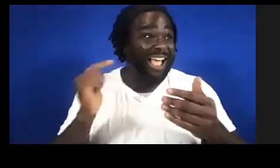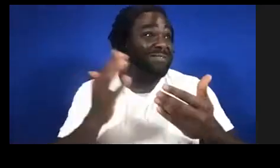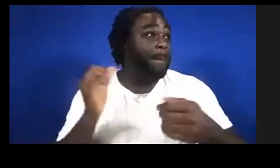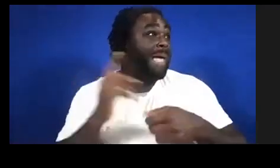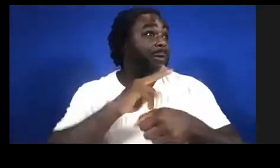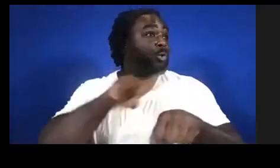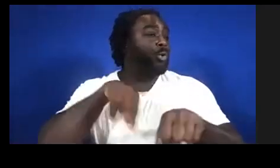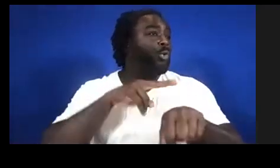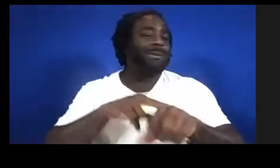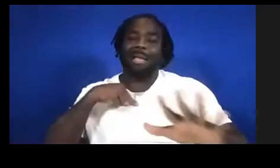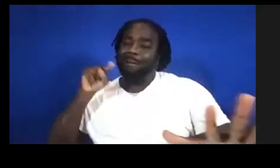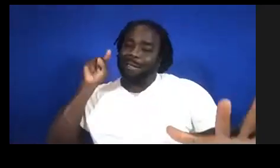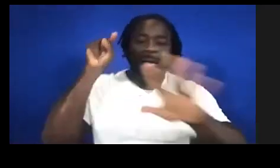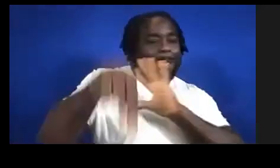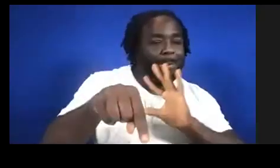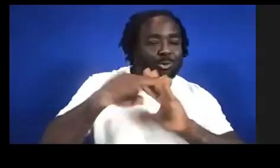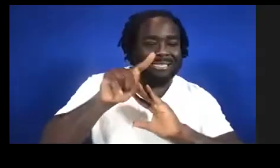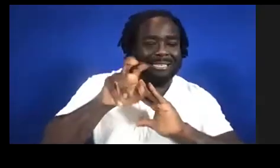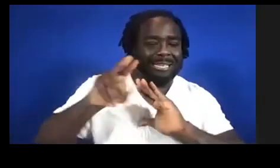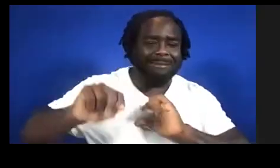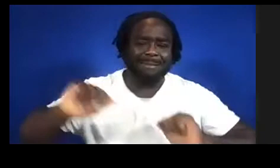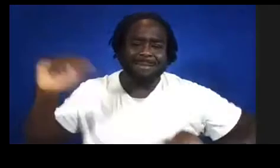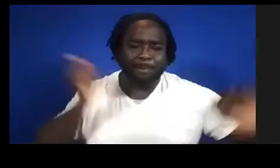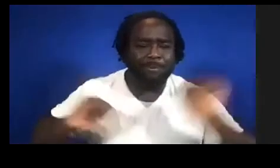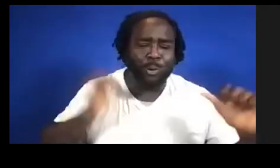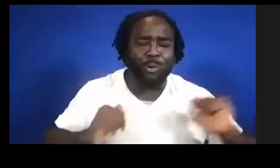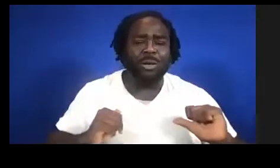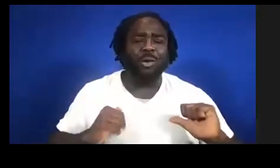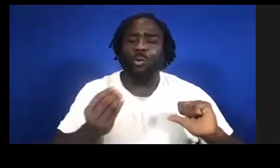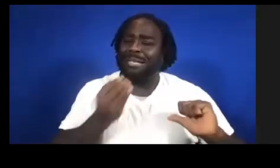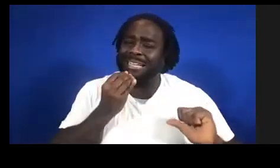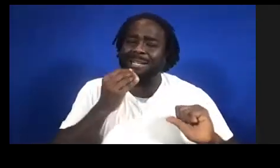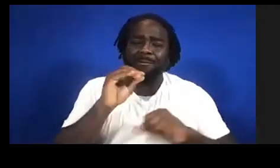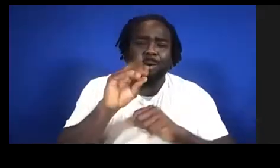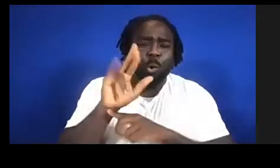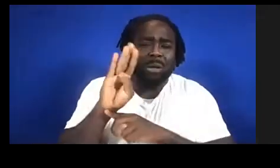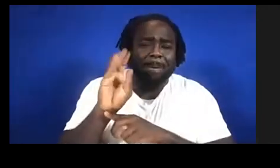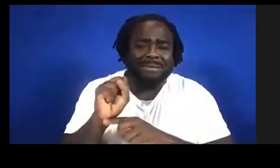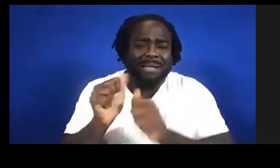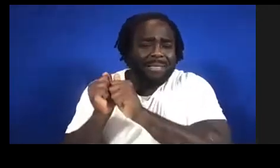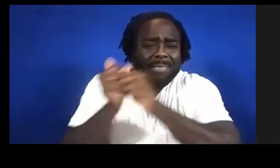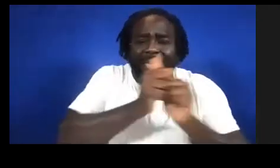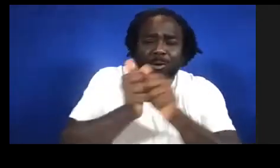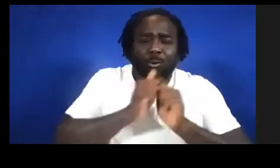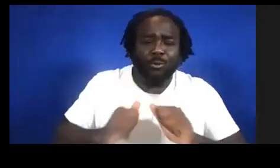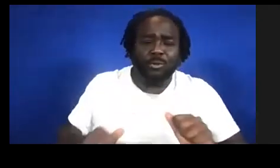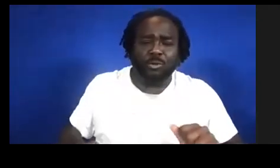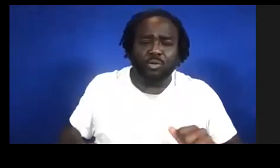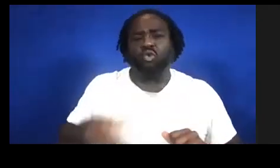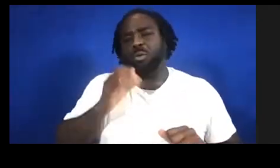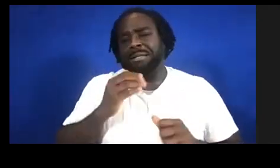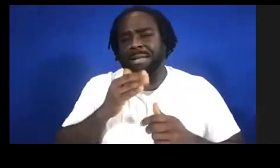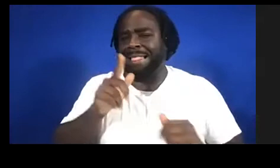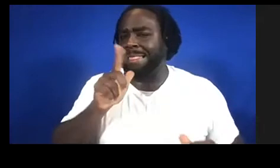can't help but believe that soon we're going to be back to normal life. And I can't wait to be back in Tennessee, get me